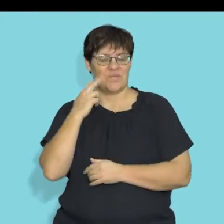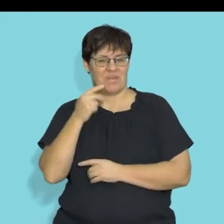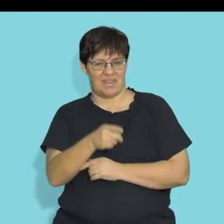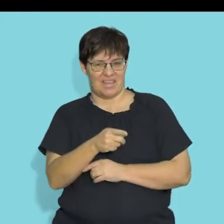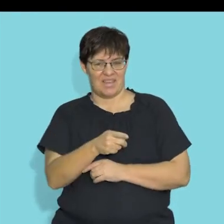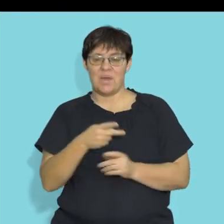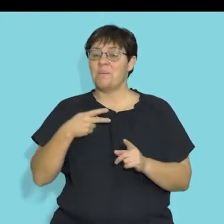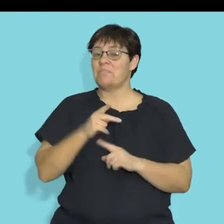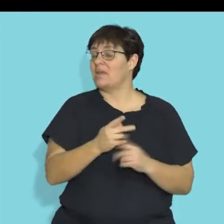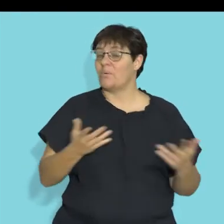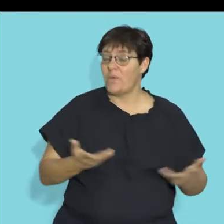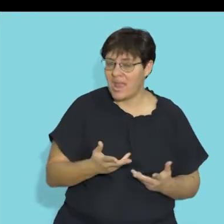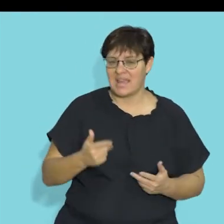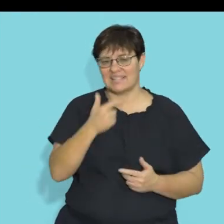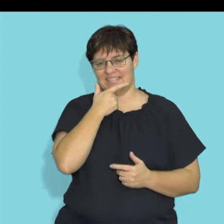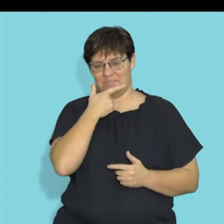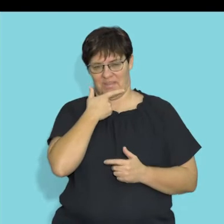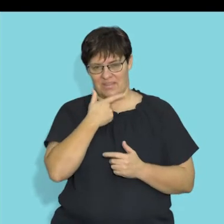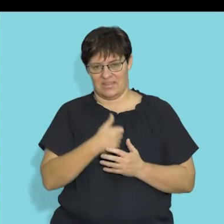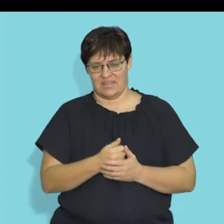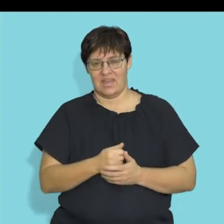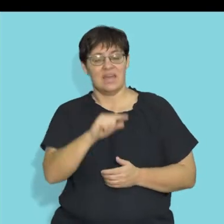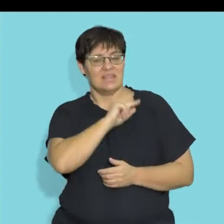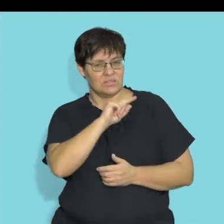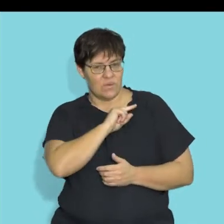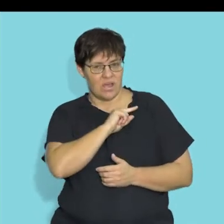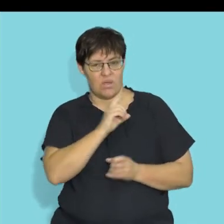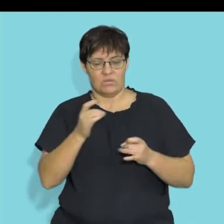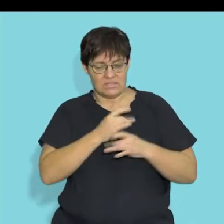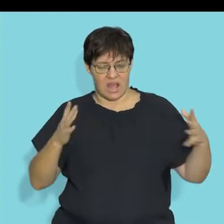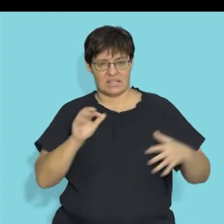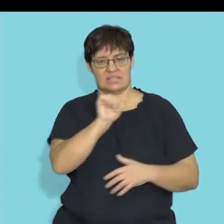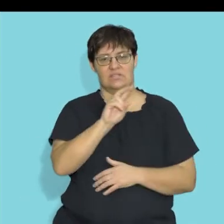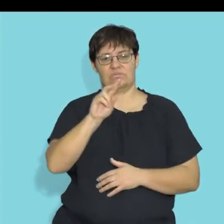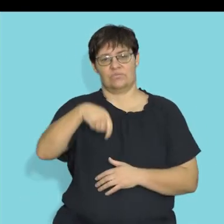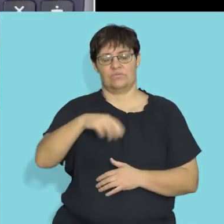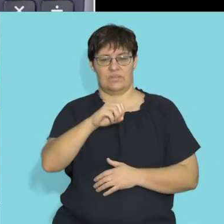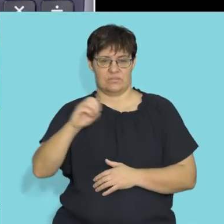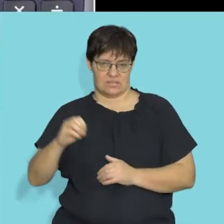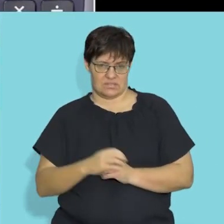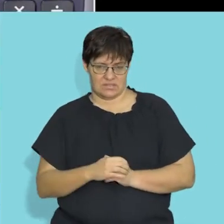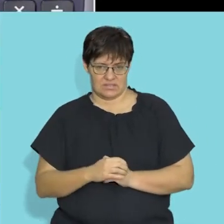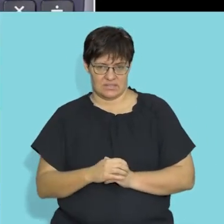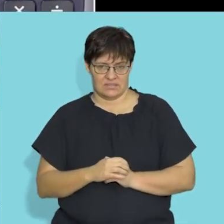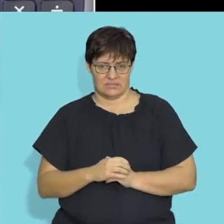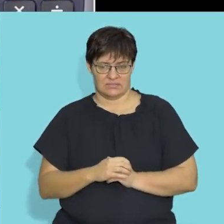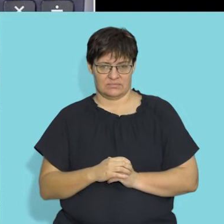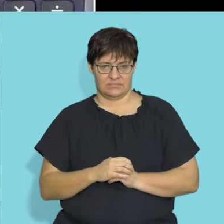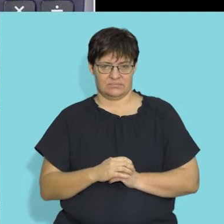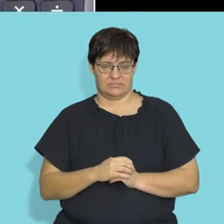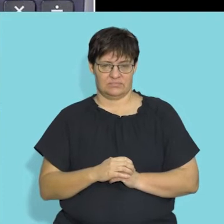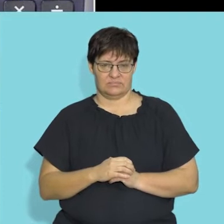for in November will be paid for in December. Therefore, you start off with your 62,000. Here we